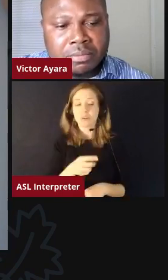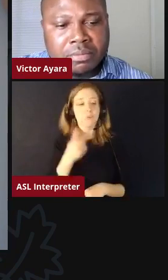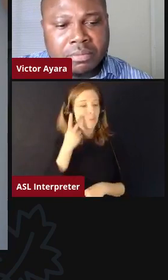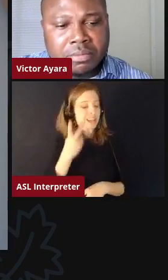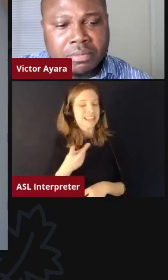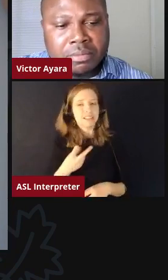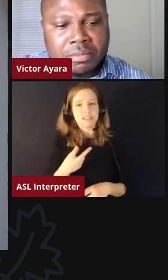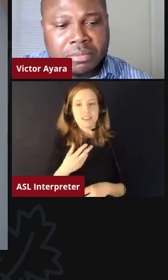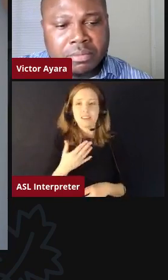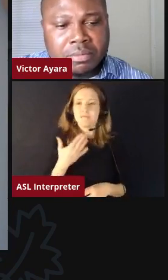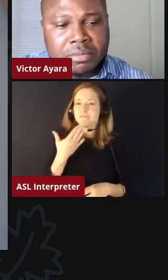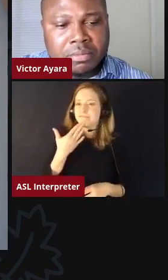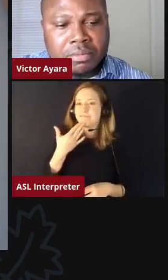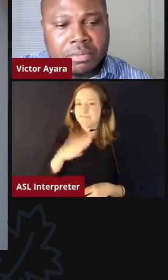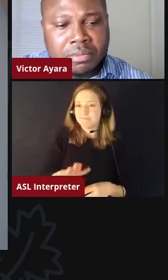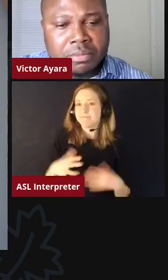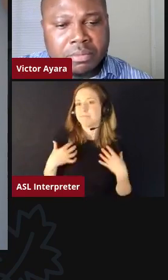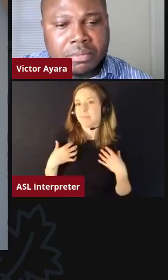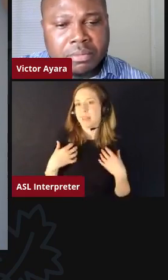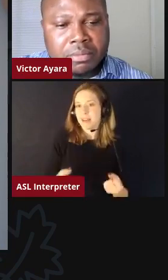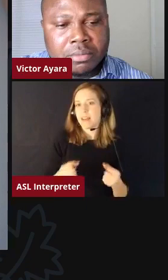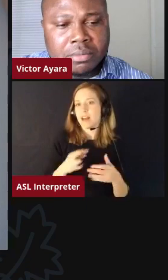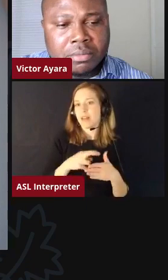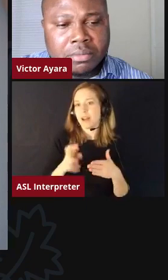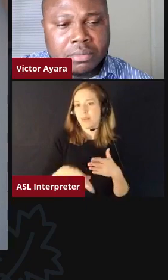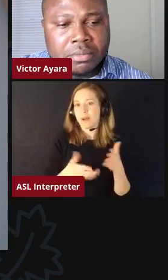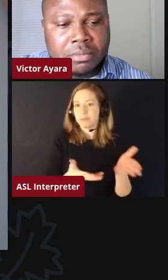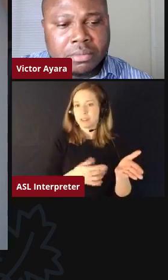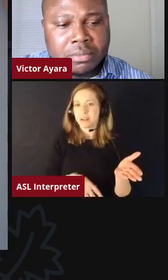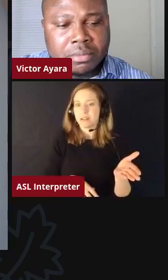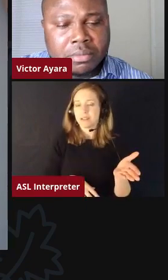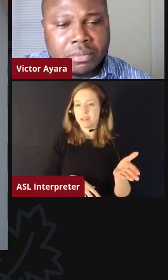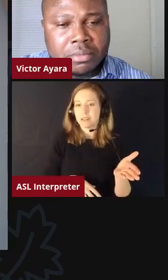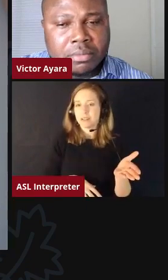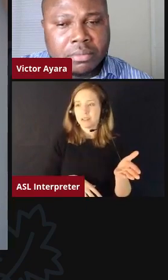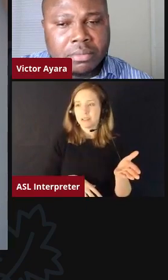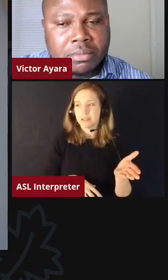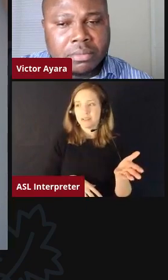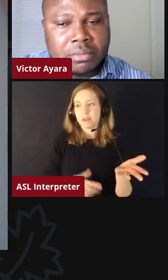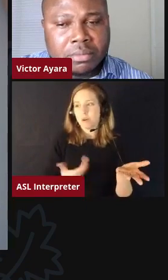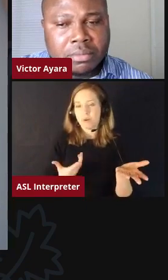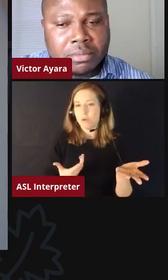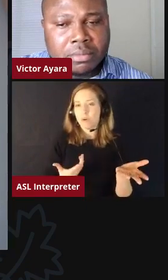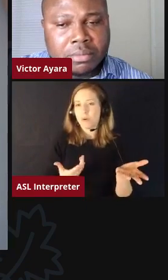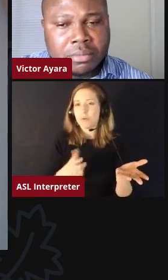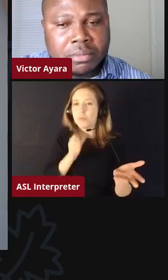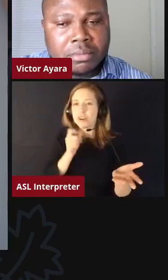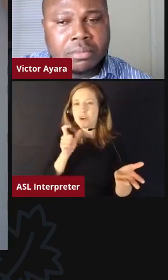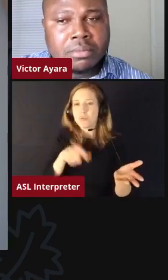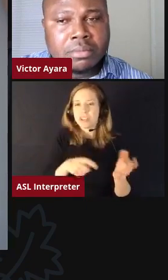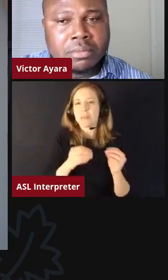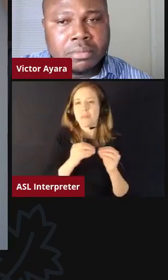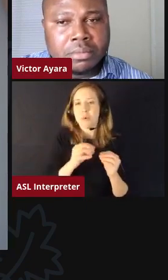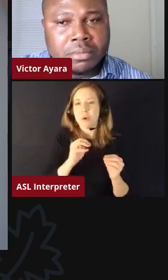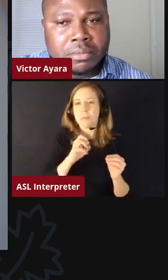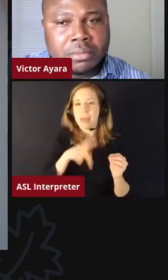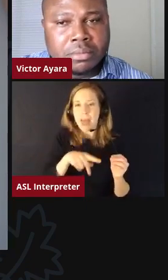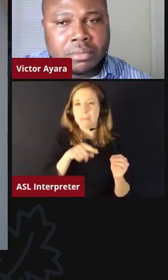mean, Hmm. that's not, it doesn't really make a lot of sense to create more maps of those. What's missing from those maps